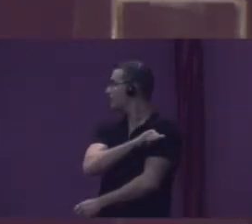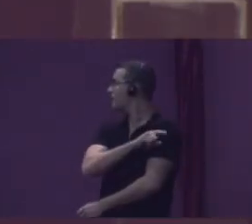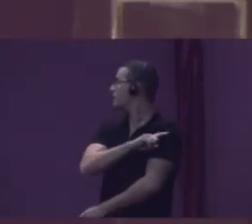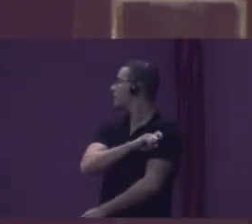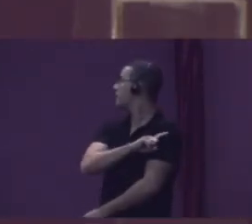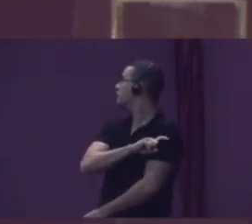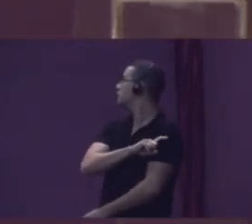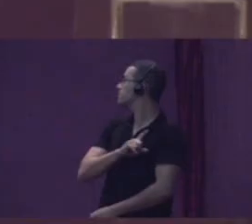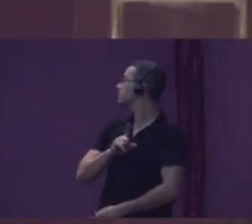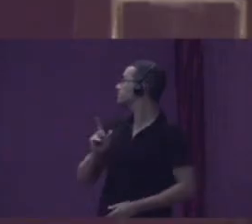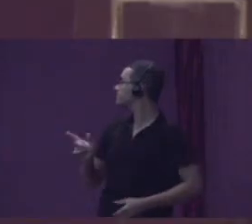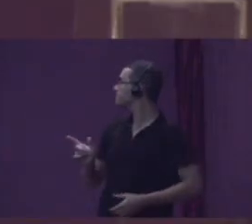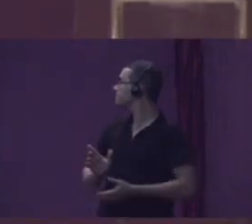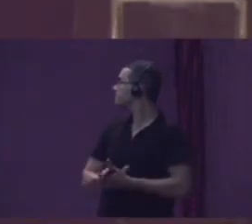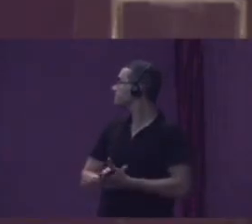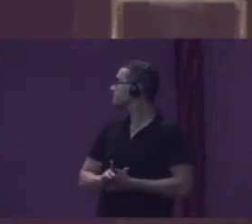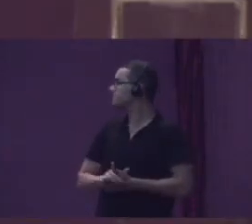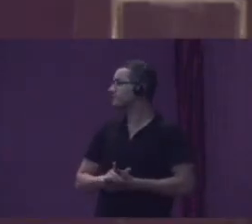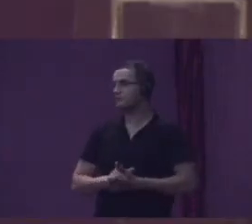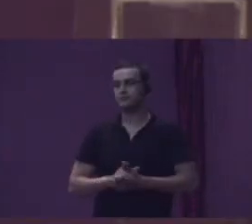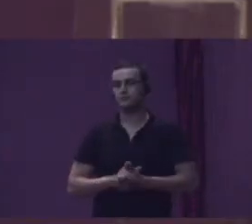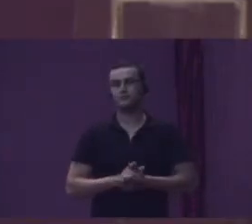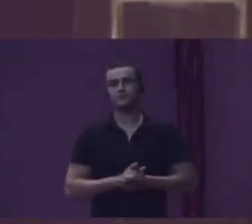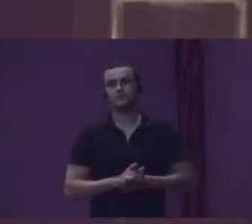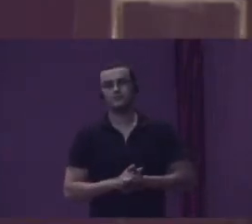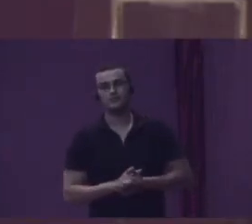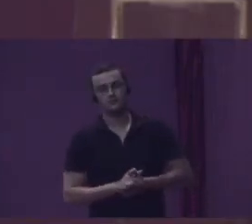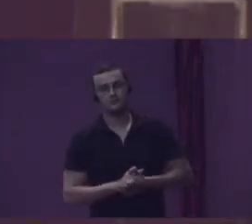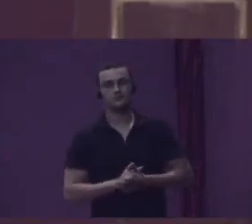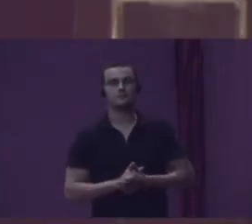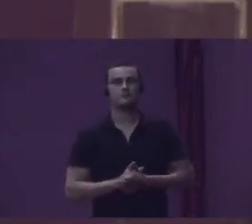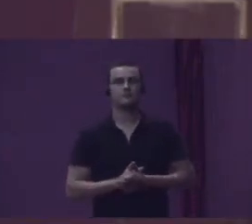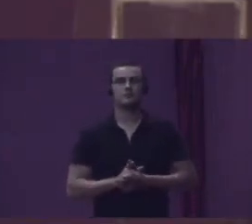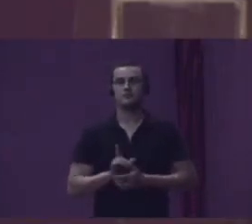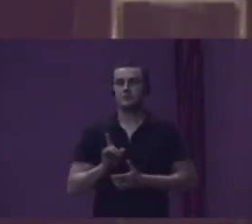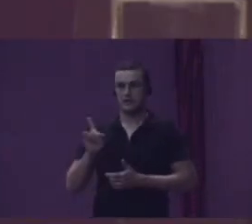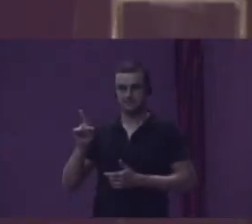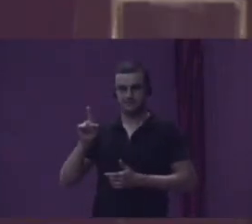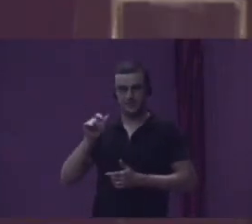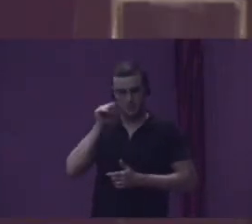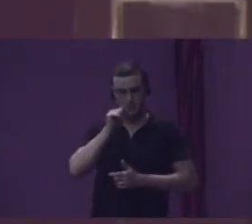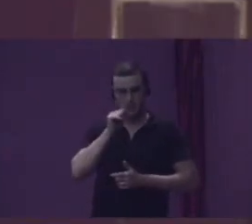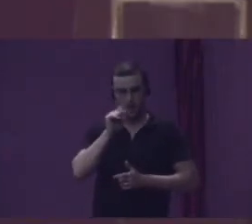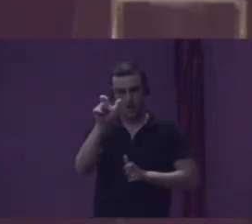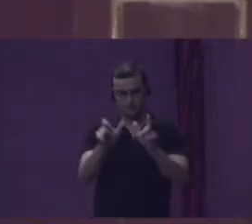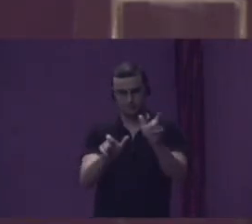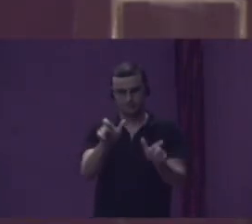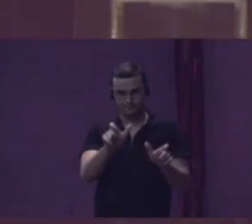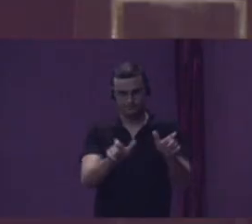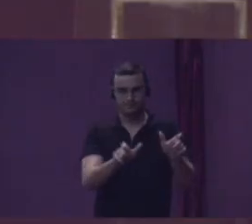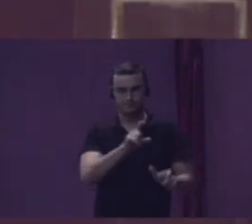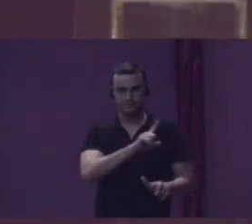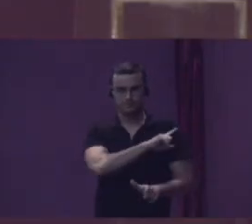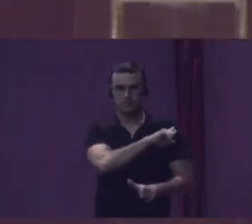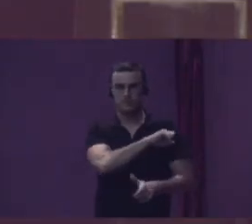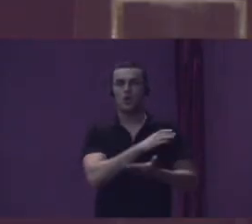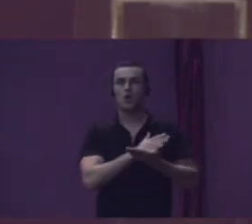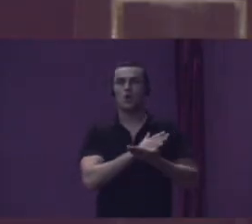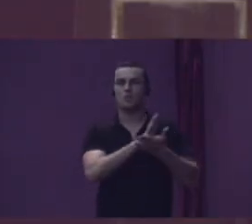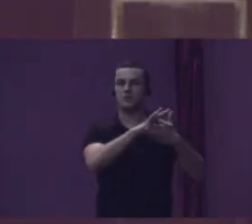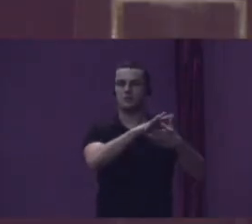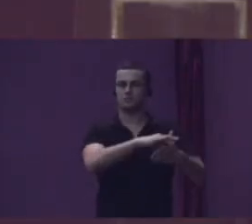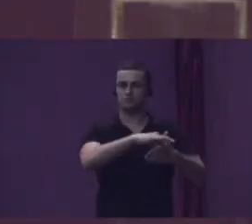Empowering these nurses that we work with, turning them into leaders. This gentleman is a nurse leader who's doing